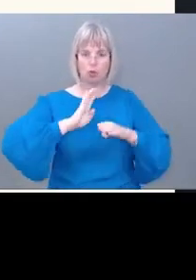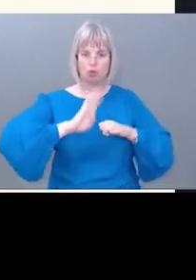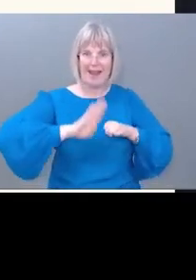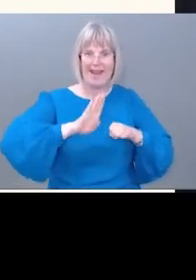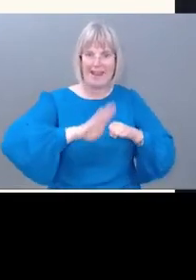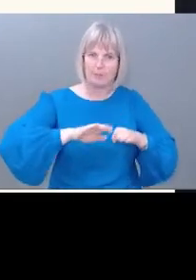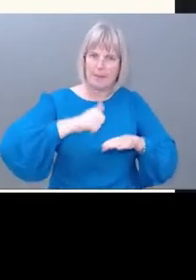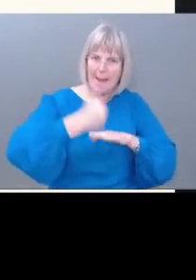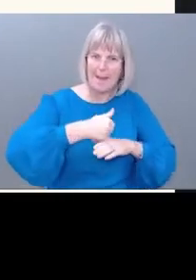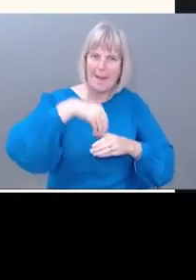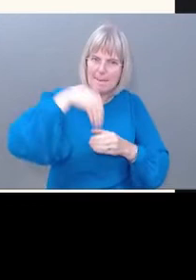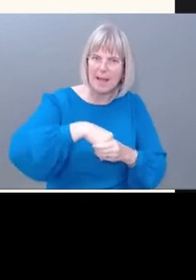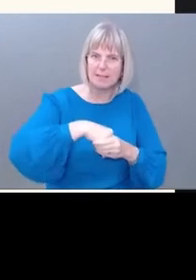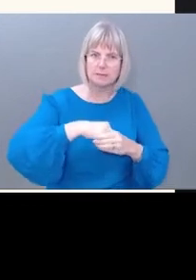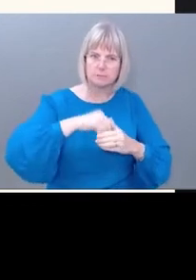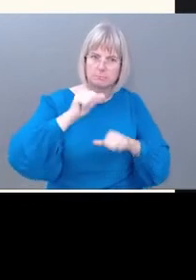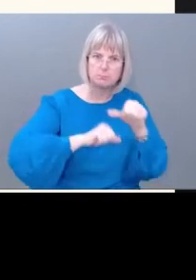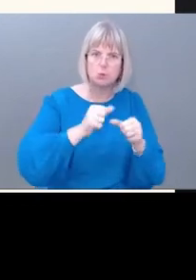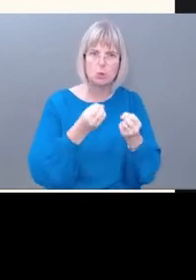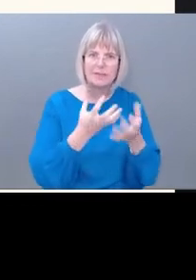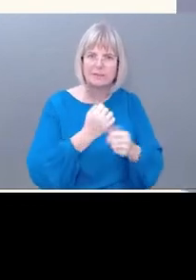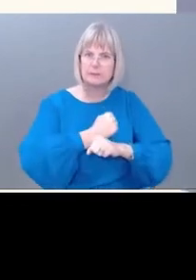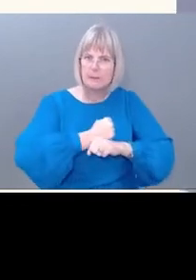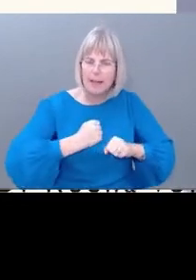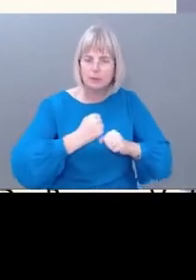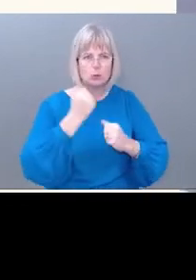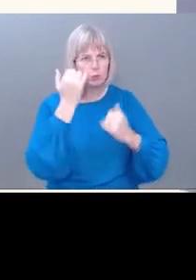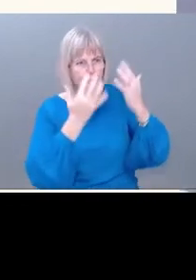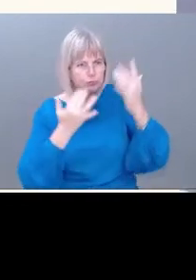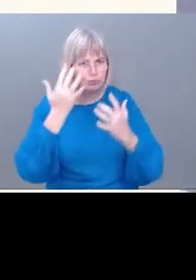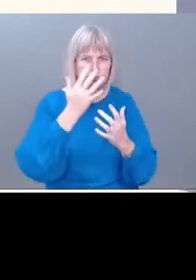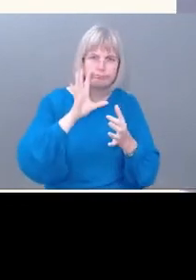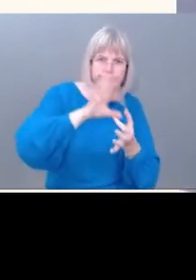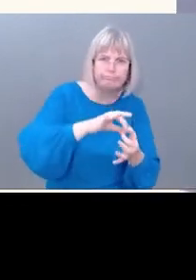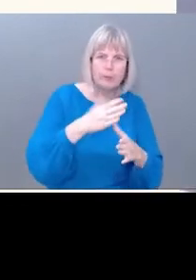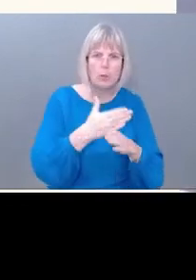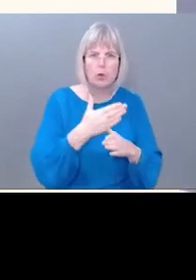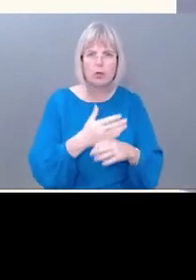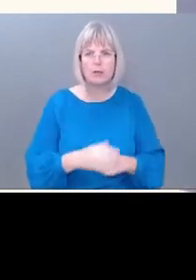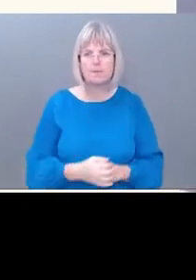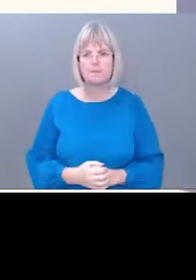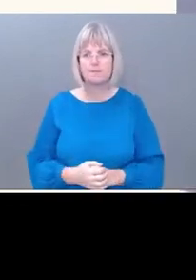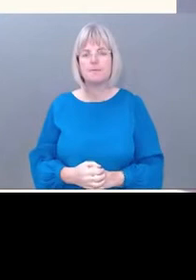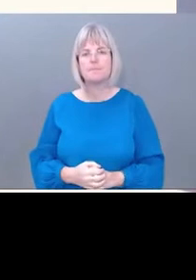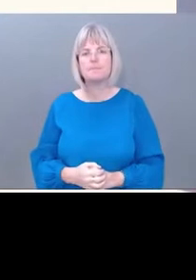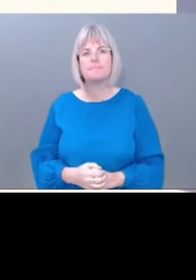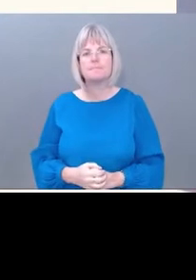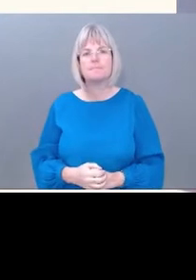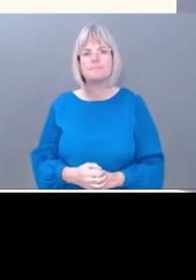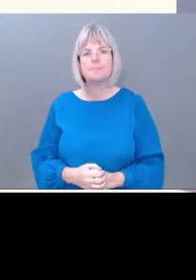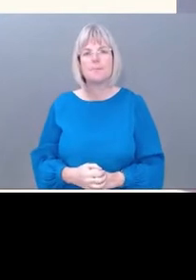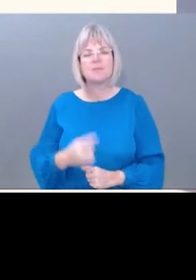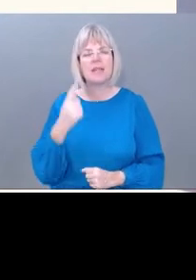space to do that work and to take part in that work. I think I'd really like to increase our links with